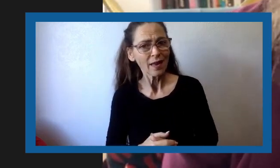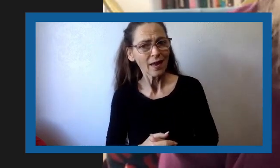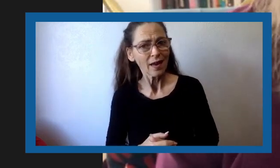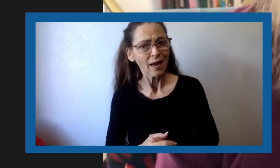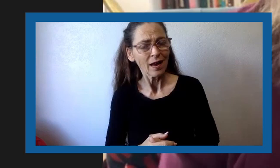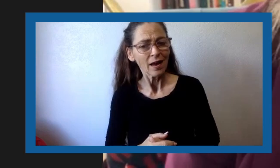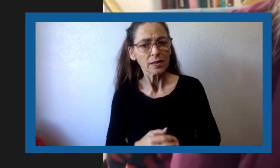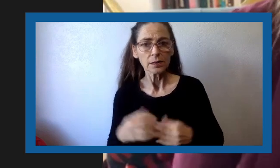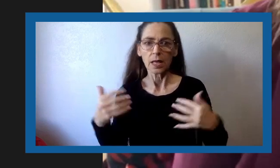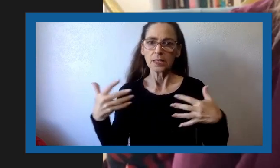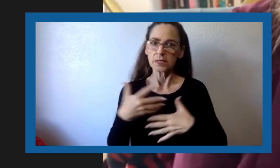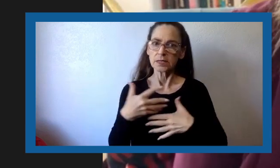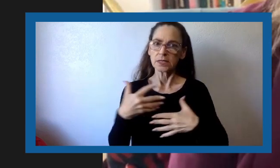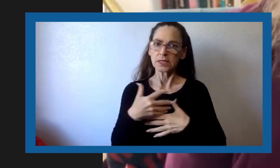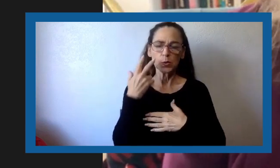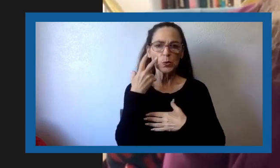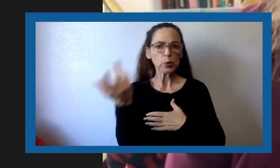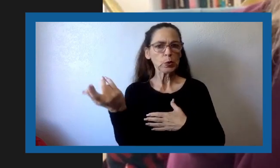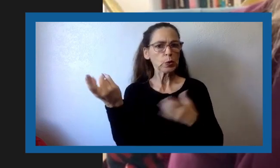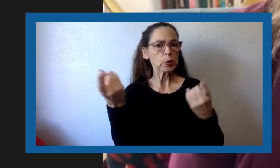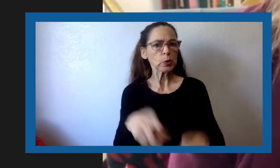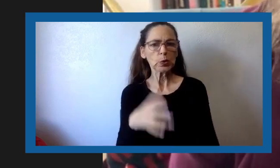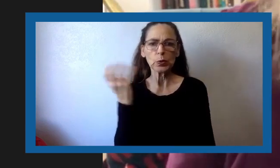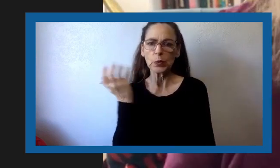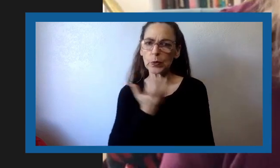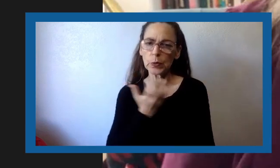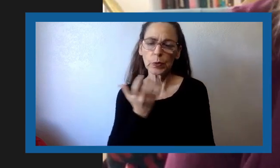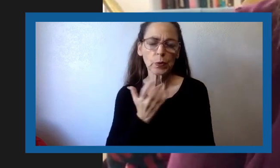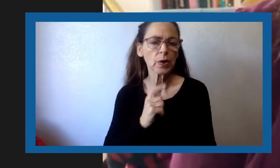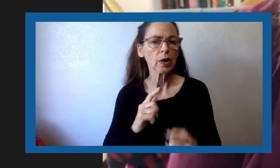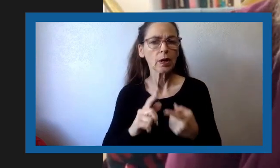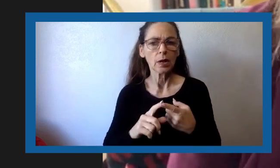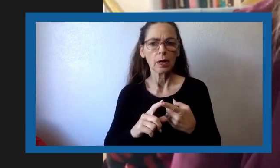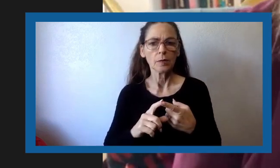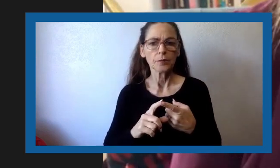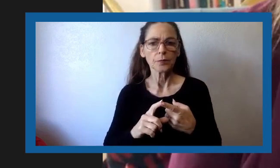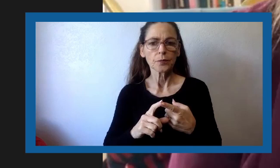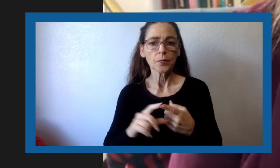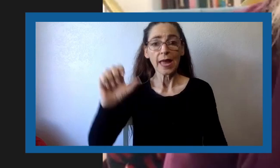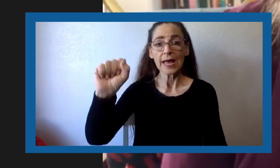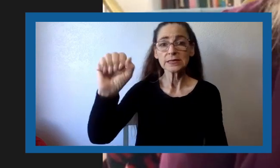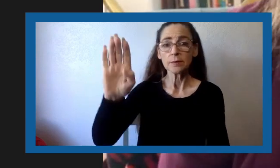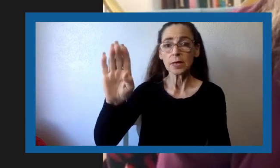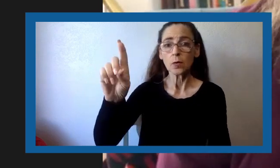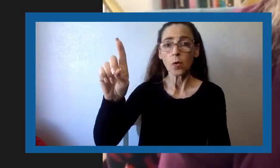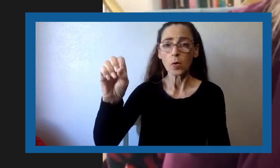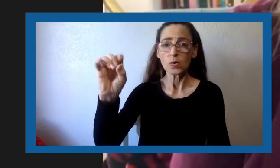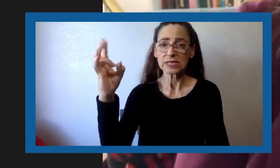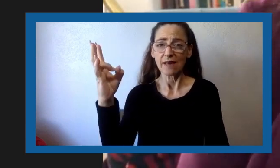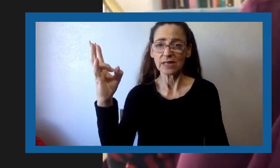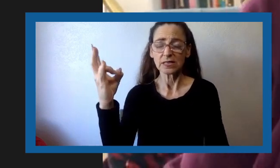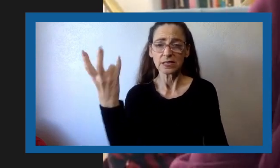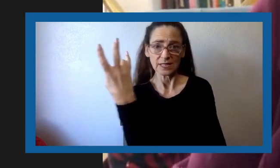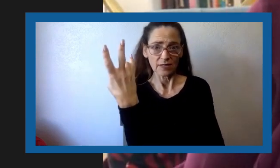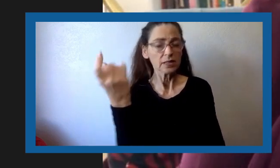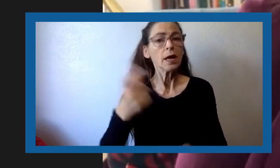And it's very scary to see that. We are, of course, you mentioned SB 107. We are seeing people who